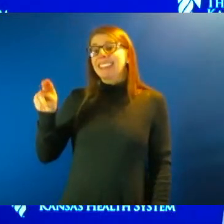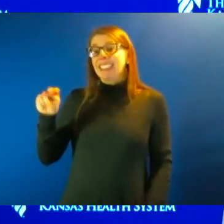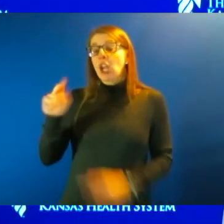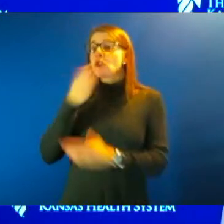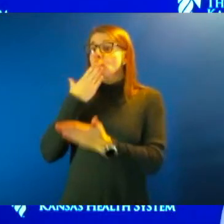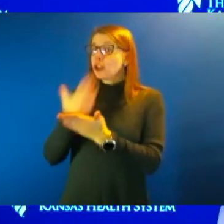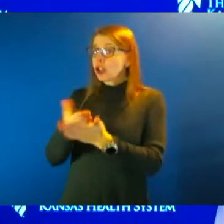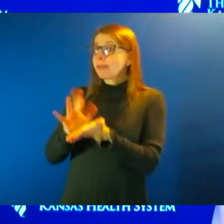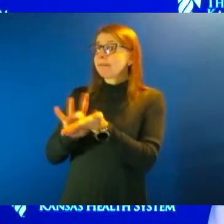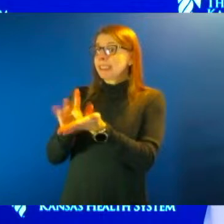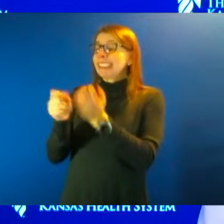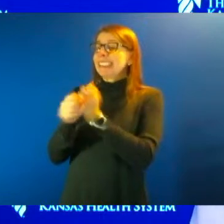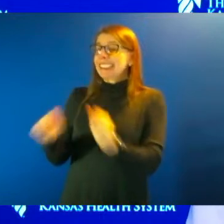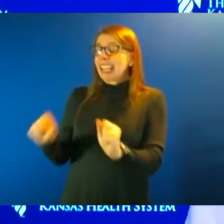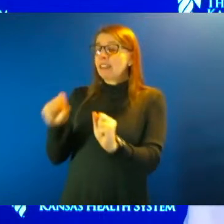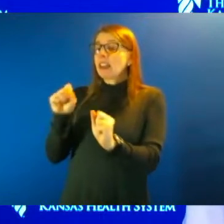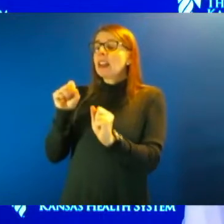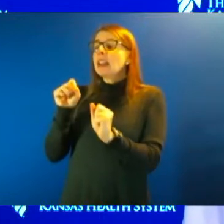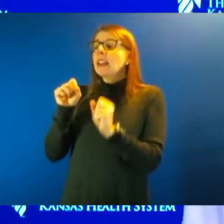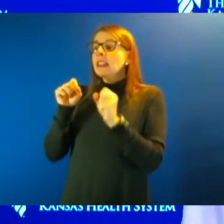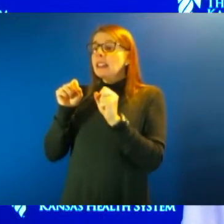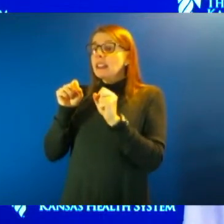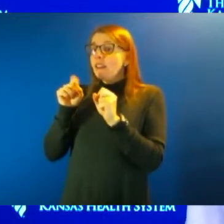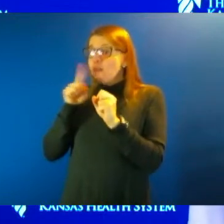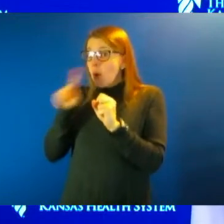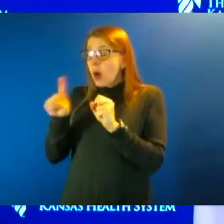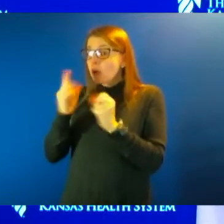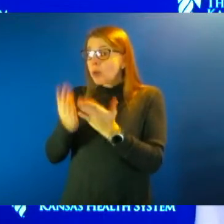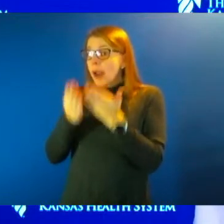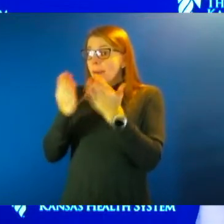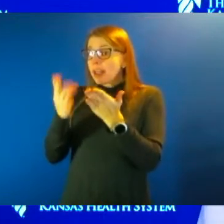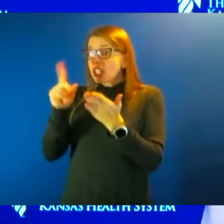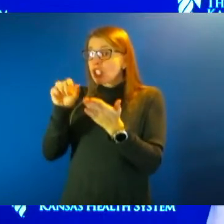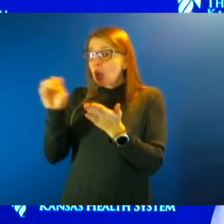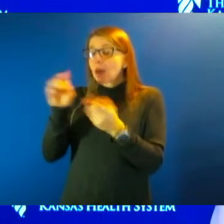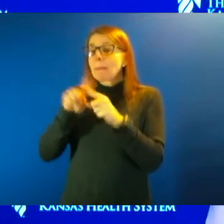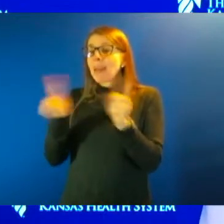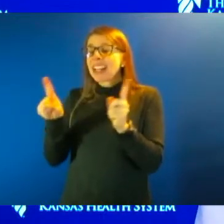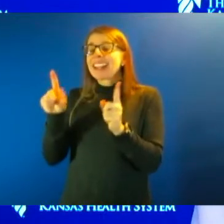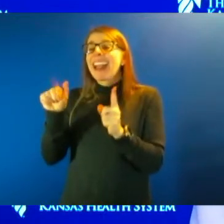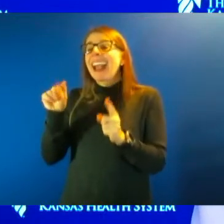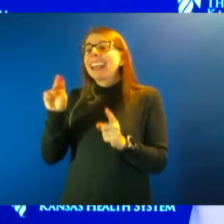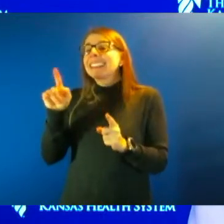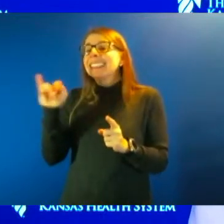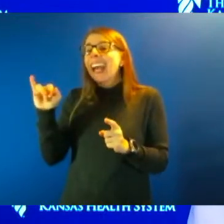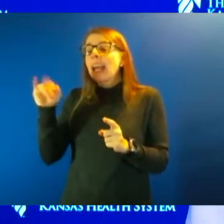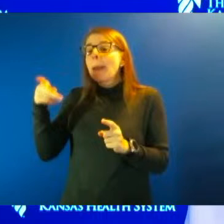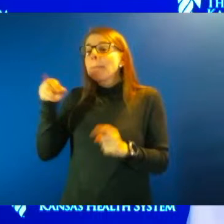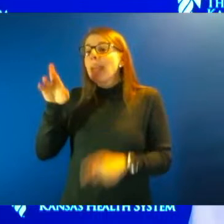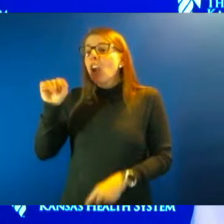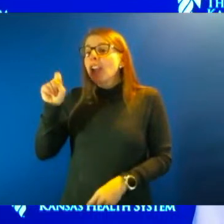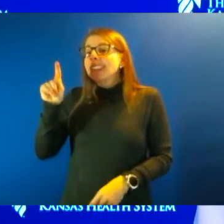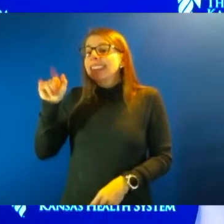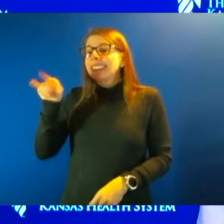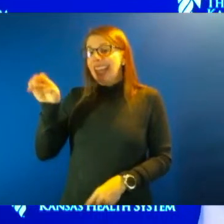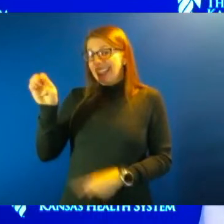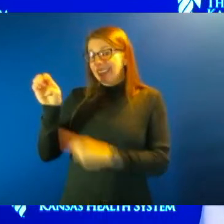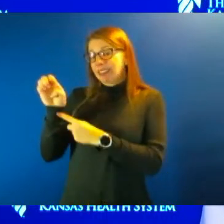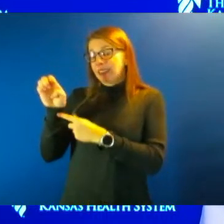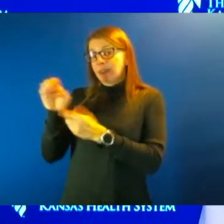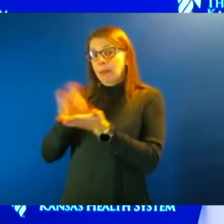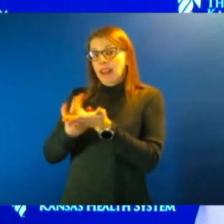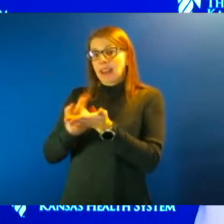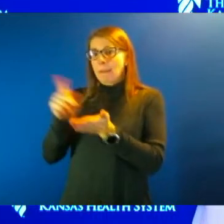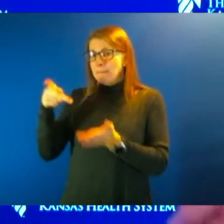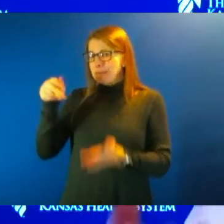used in those recommended doses, but it is an anti-parasitic drug. A parasite is totally different than a virus, which is totally different